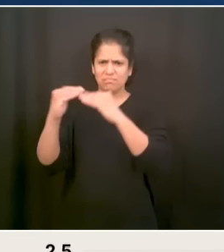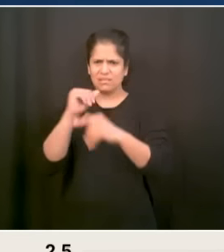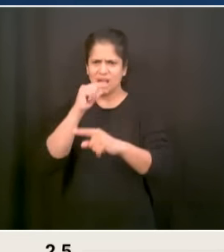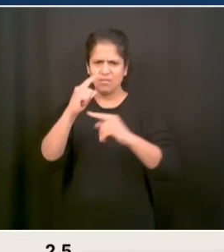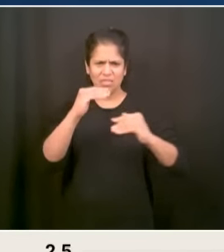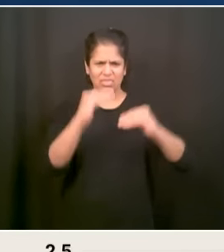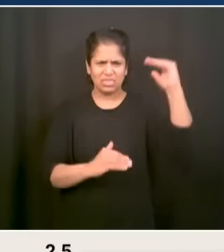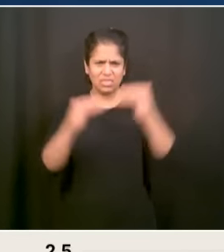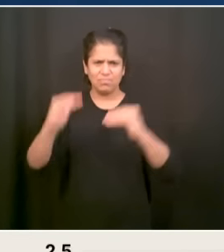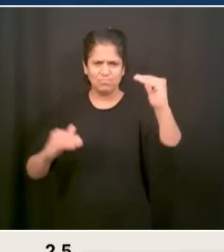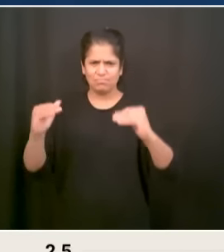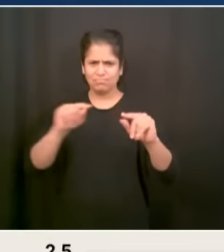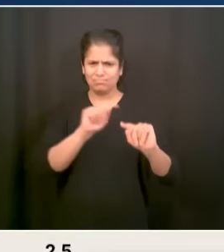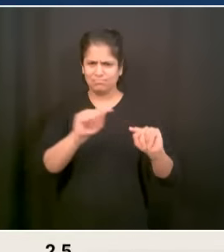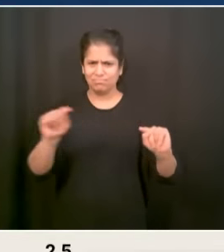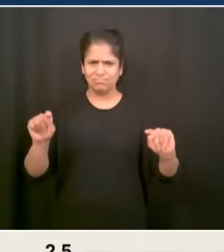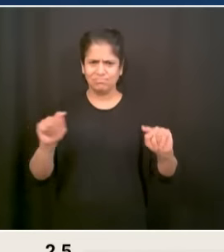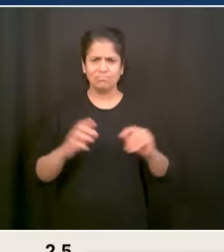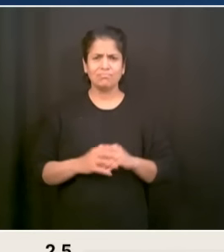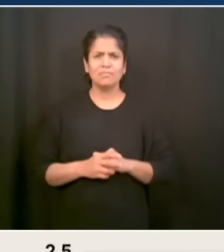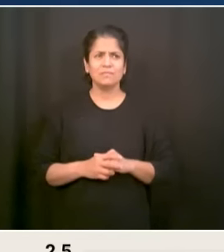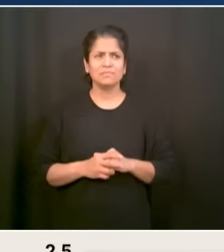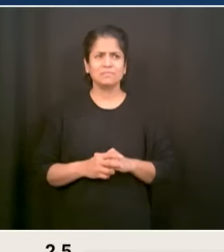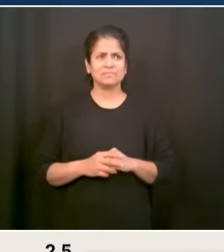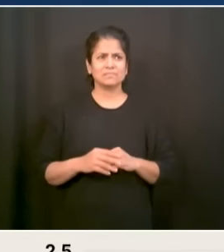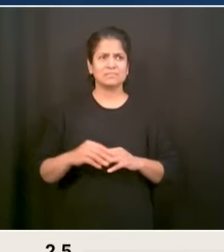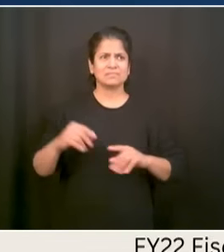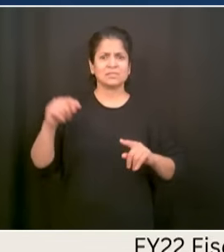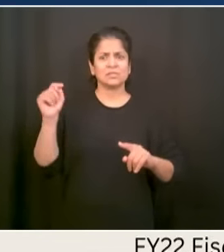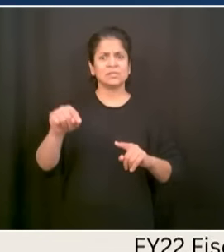services. They are critical responsibilities of city government.